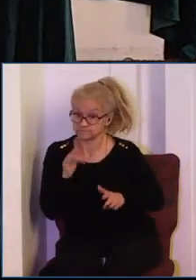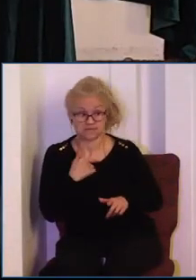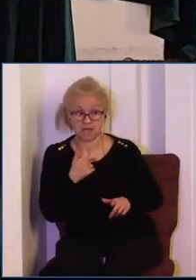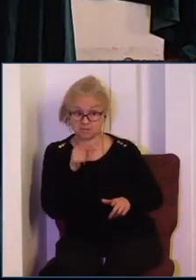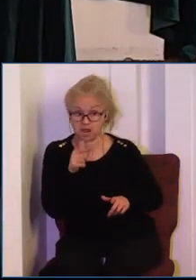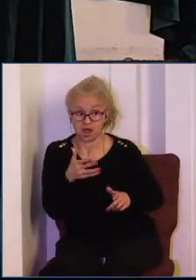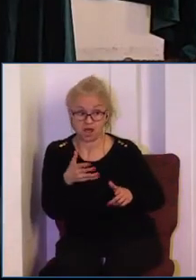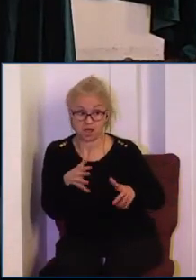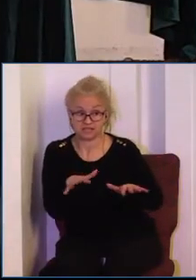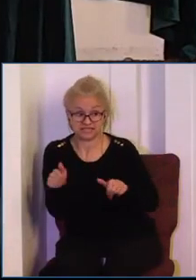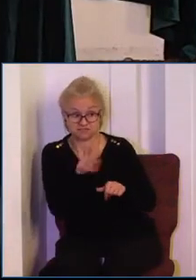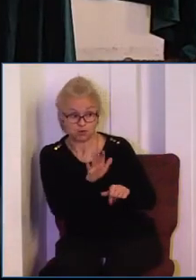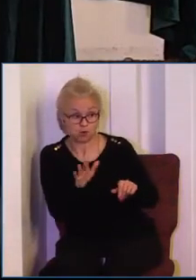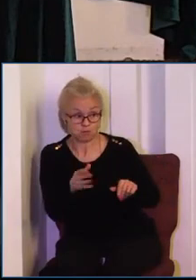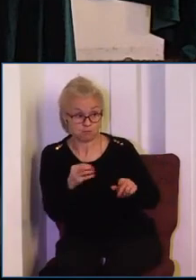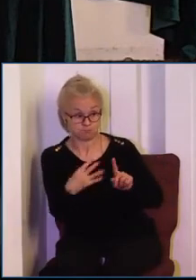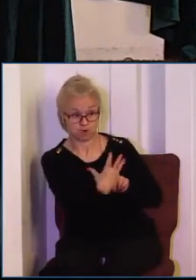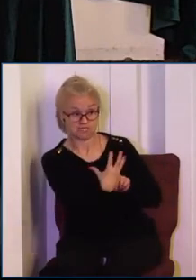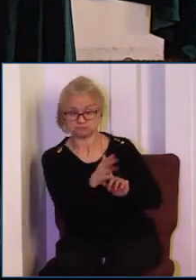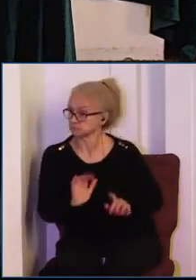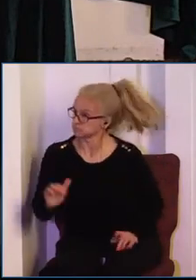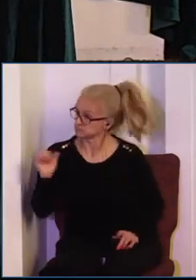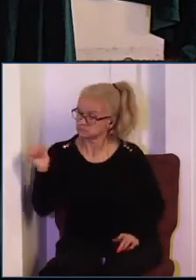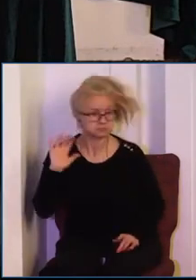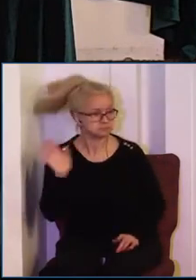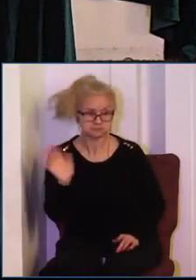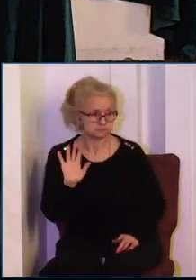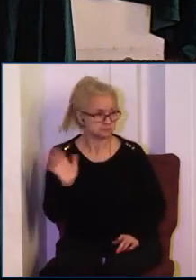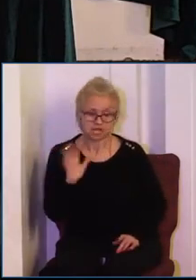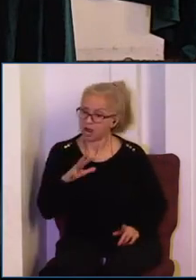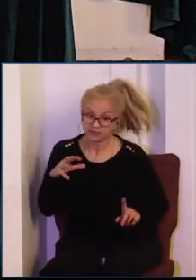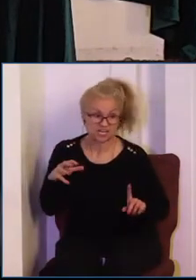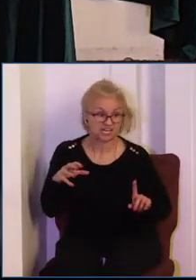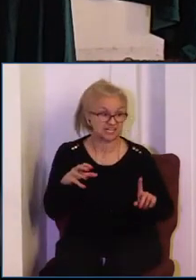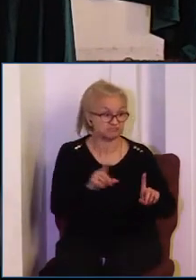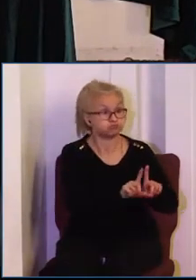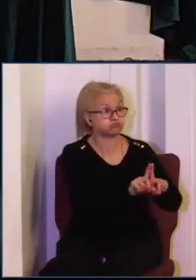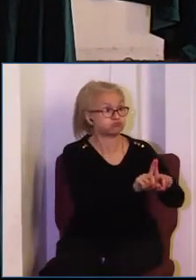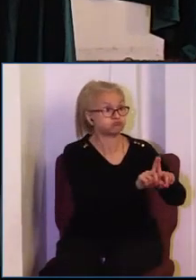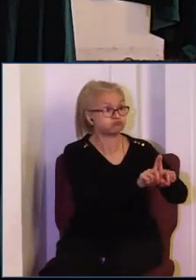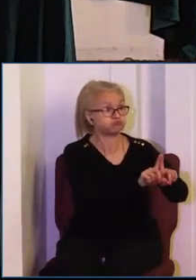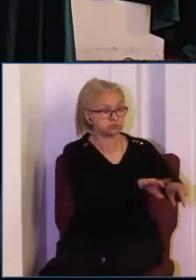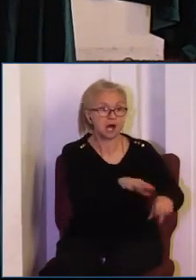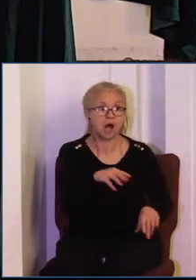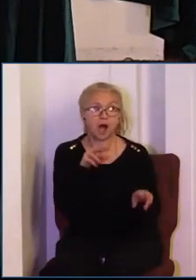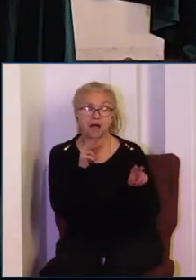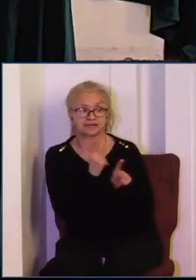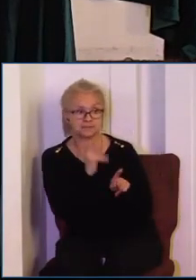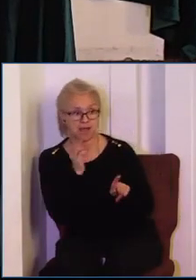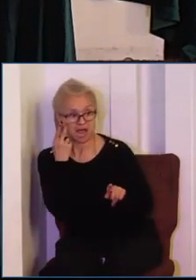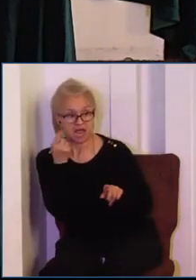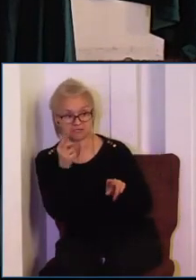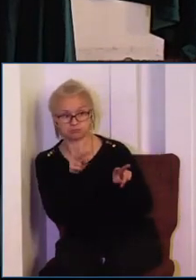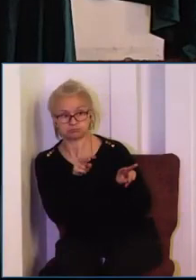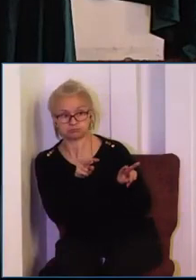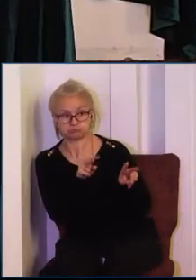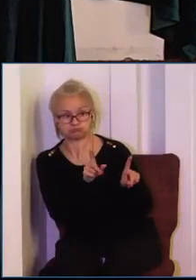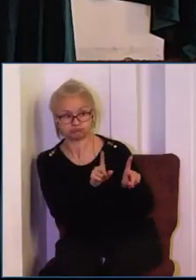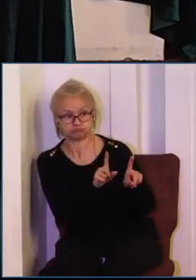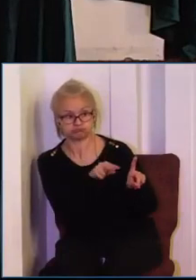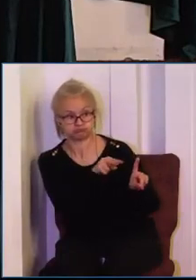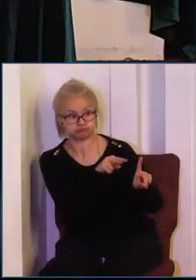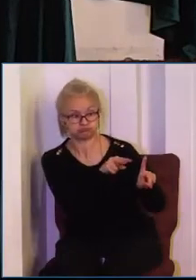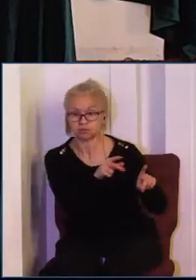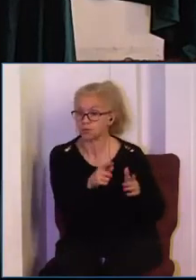not leaving your presence. I am going to get what I want. I'm keeping my eyes on you. Well, what if